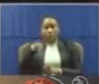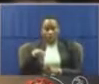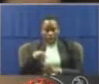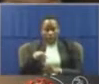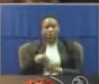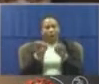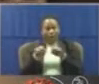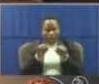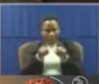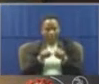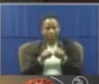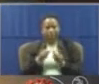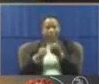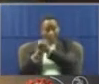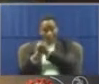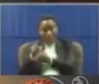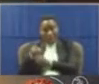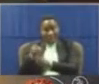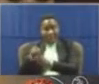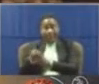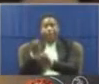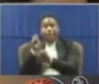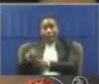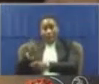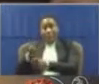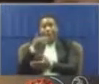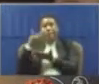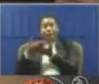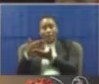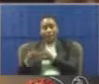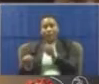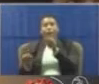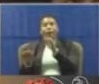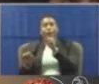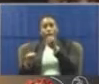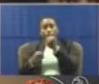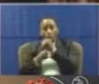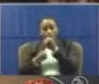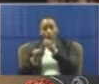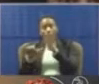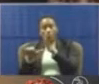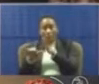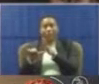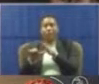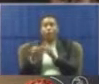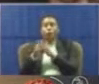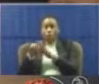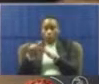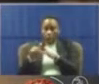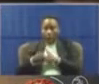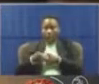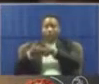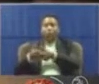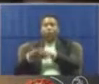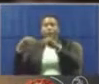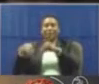to SASRIA as the payment of claims is important to support the recovery of businesses, especially